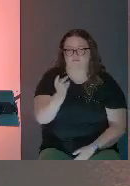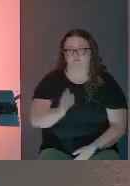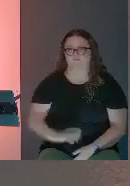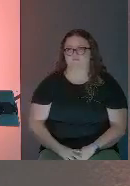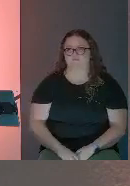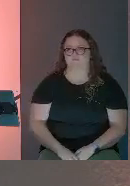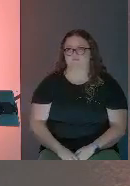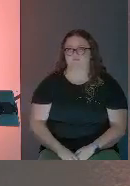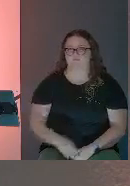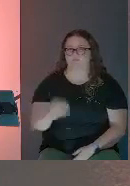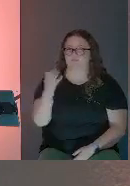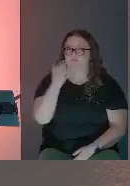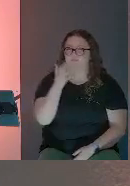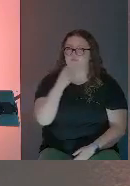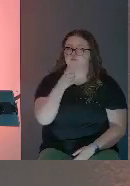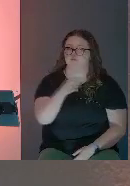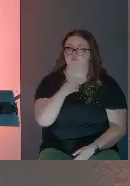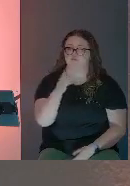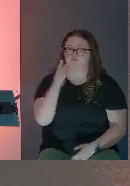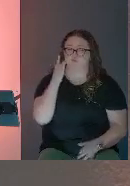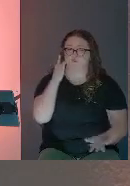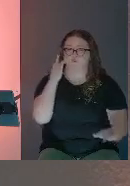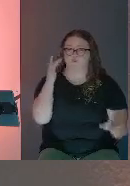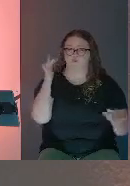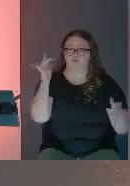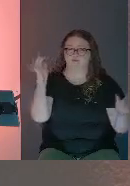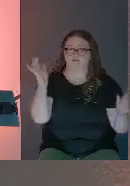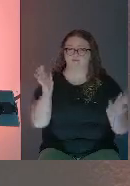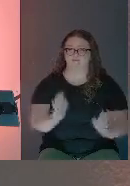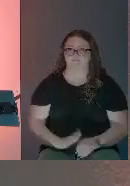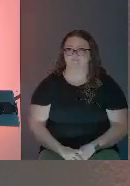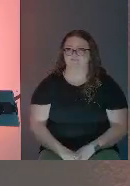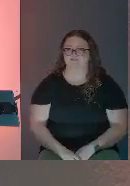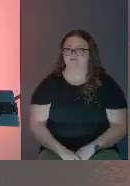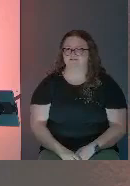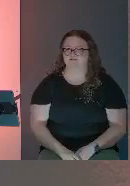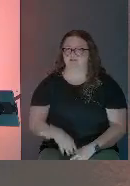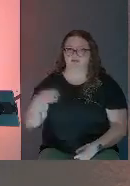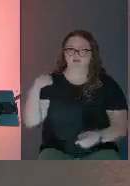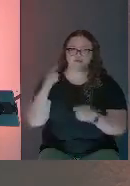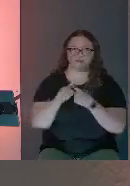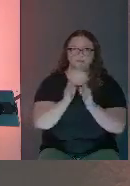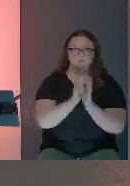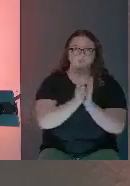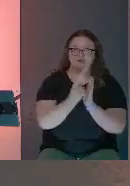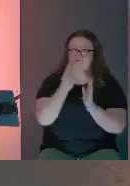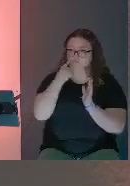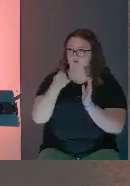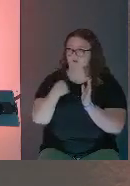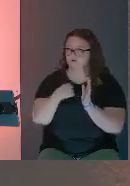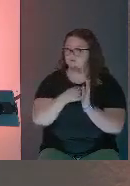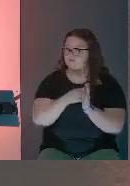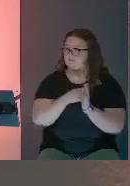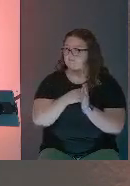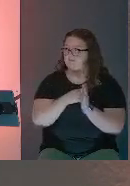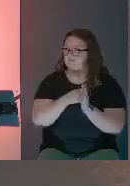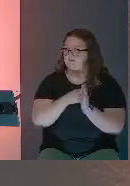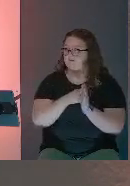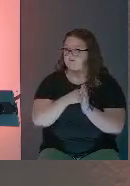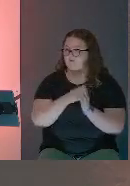was glowing. Man, she was, up until then, to us, those